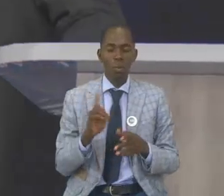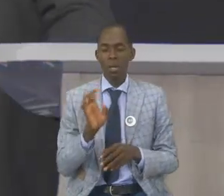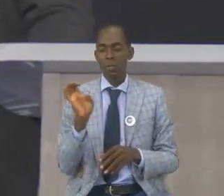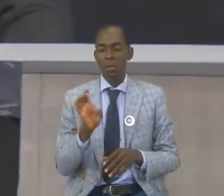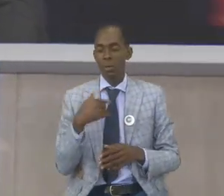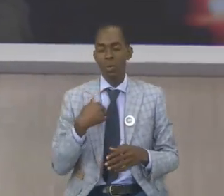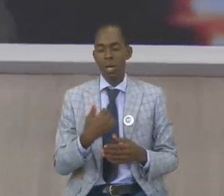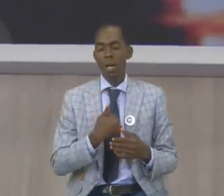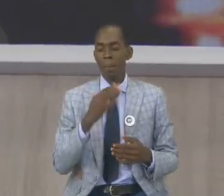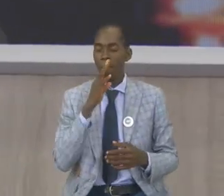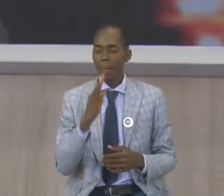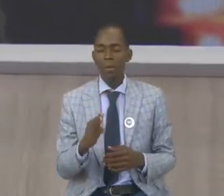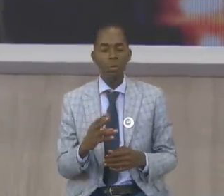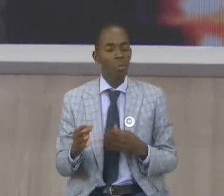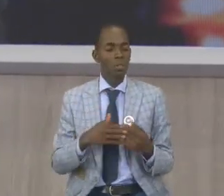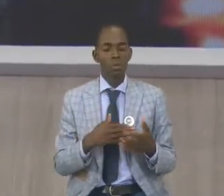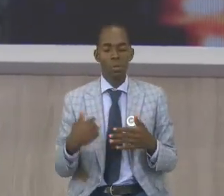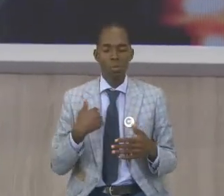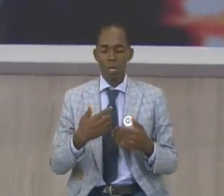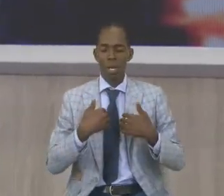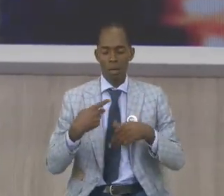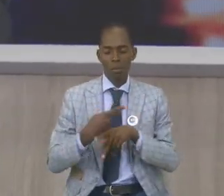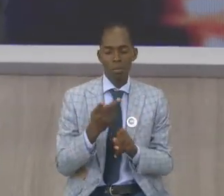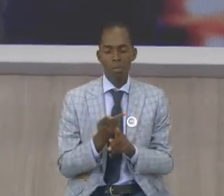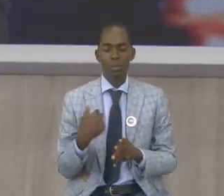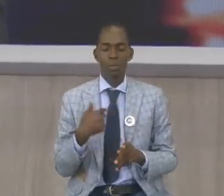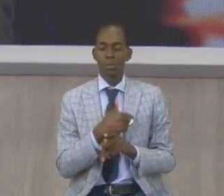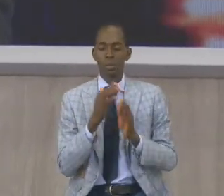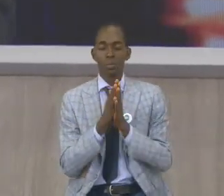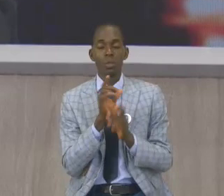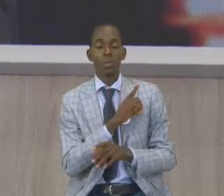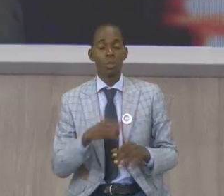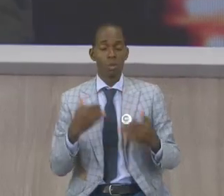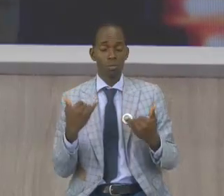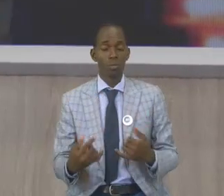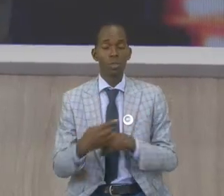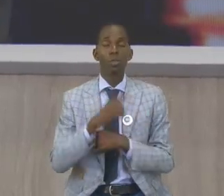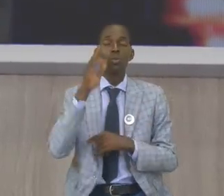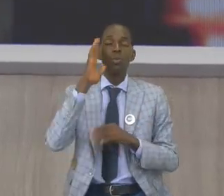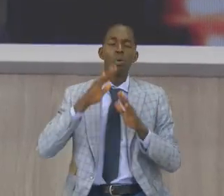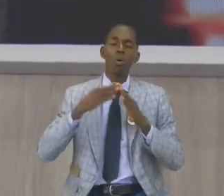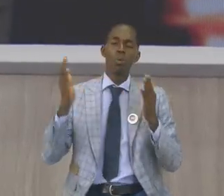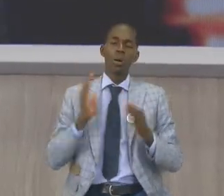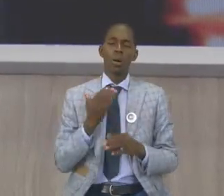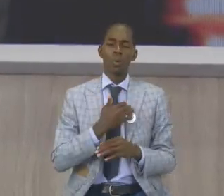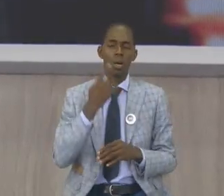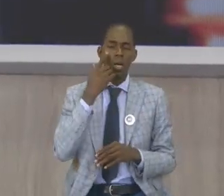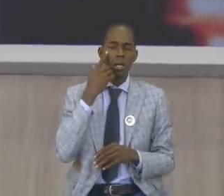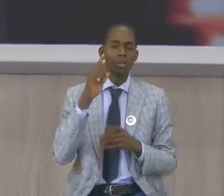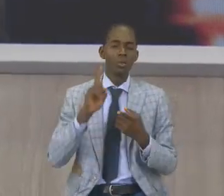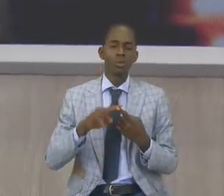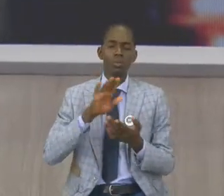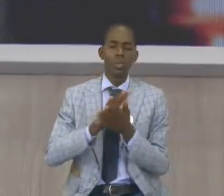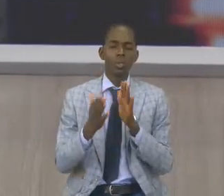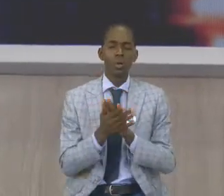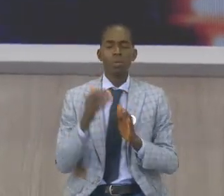whatever we have produced, Lord, we pray that today you open our eyes and we become 10 times